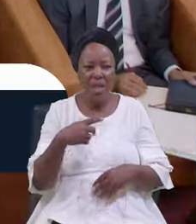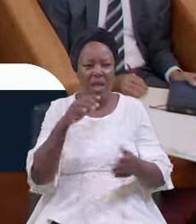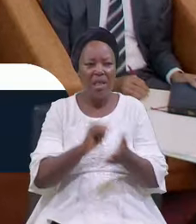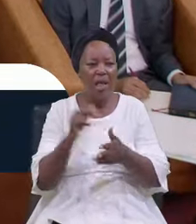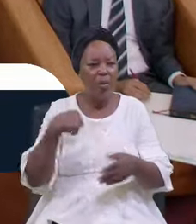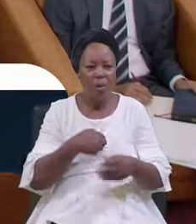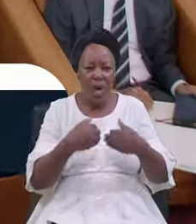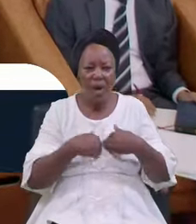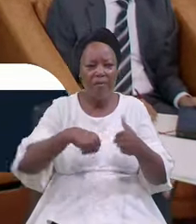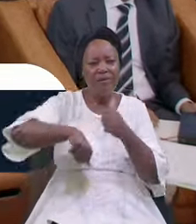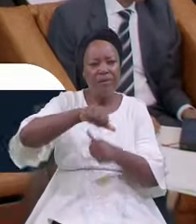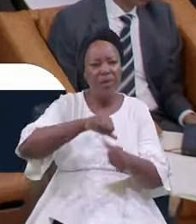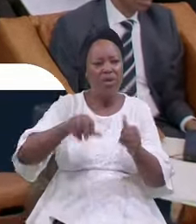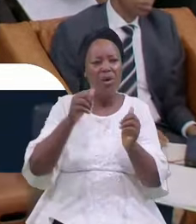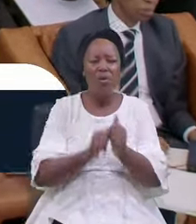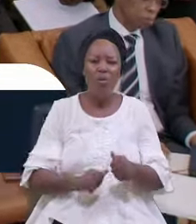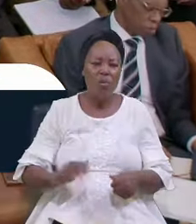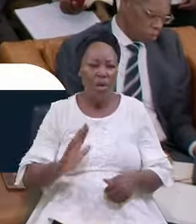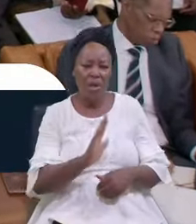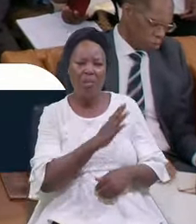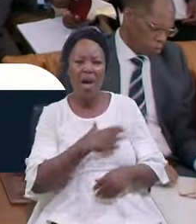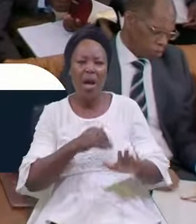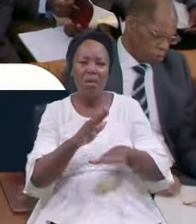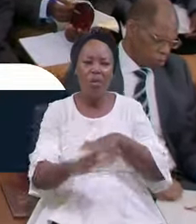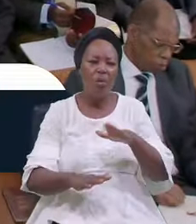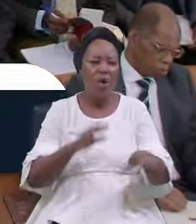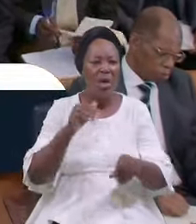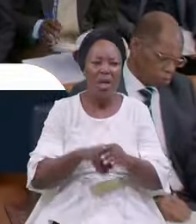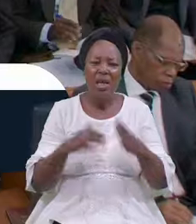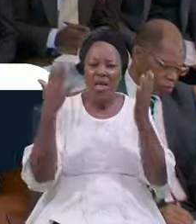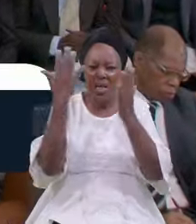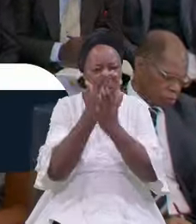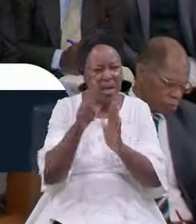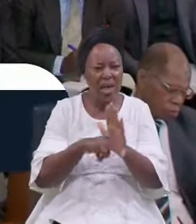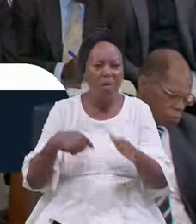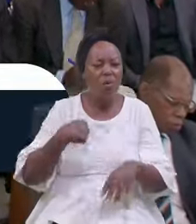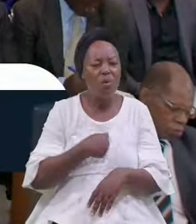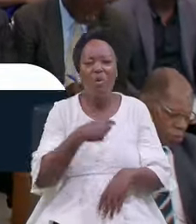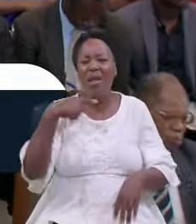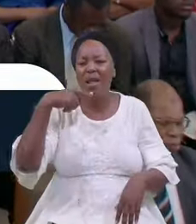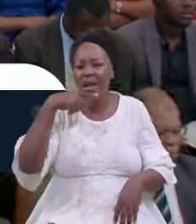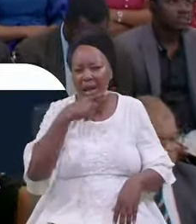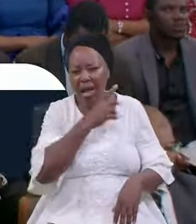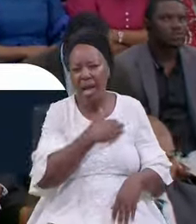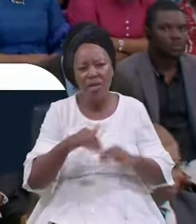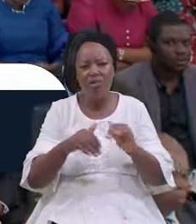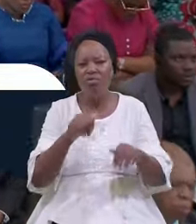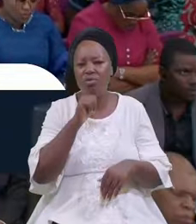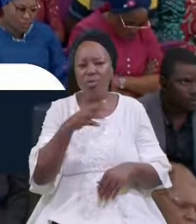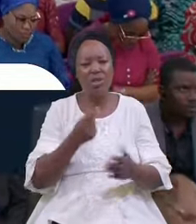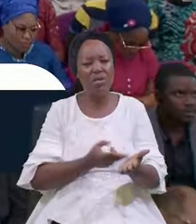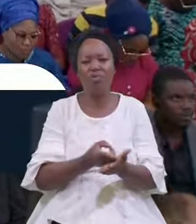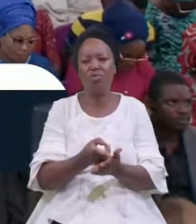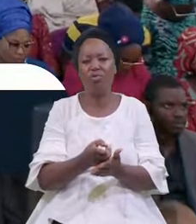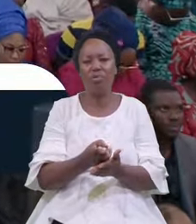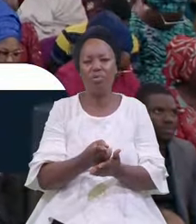have fellowship with him and walk in darkness, we lie and do not the truth.